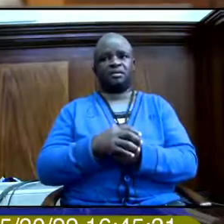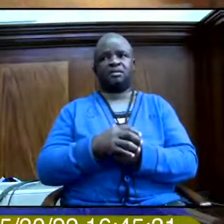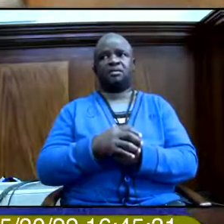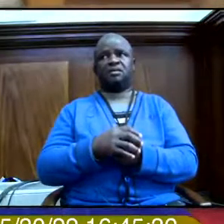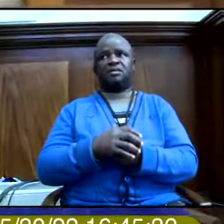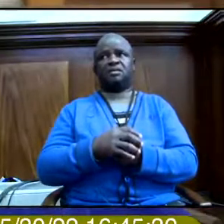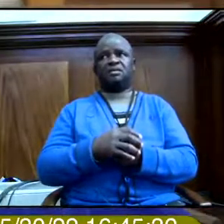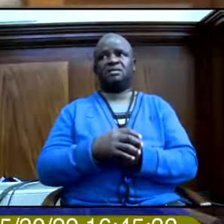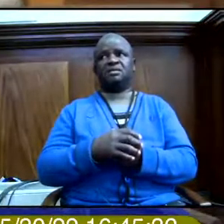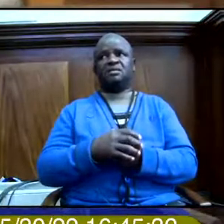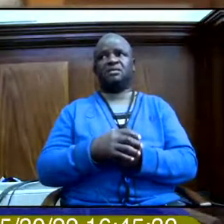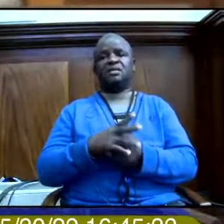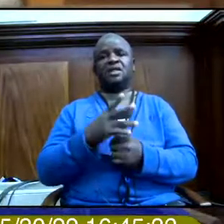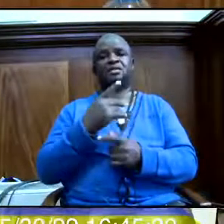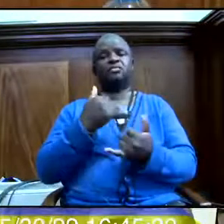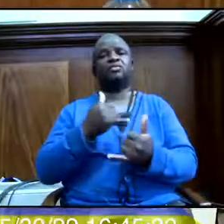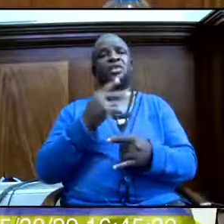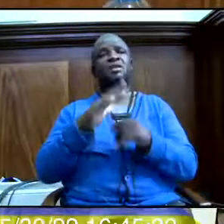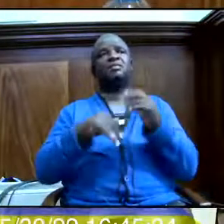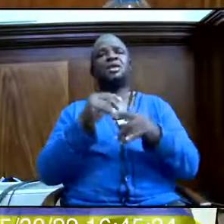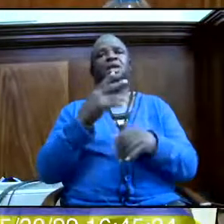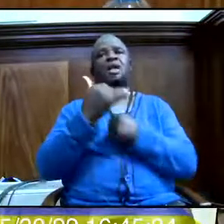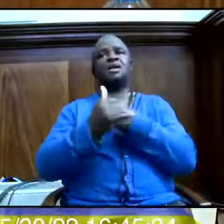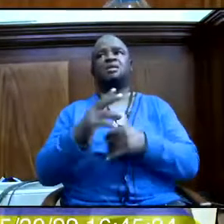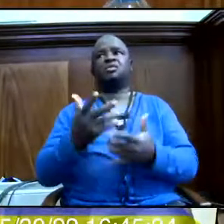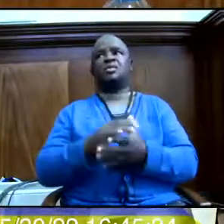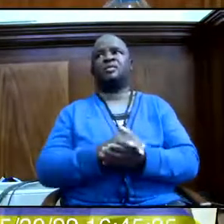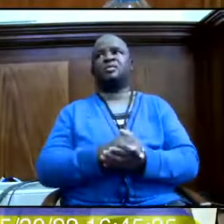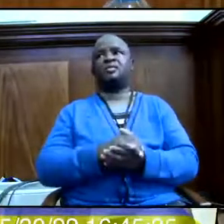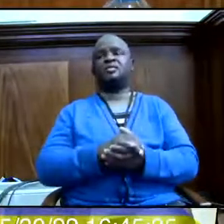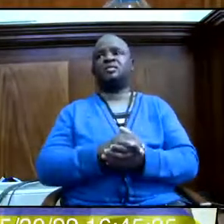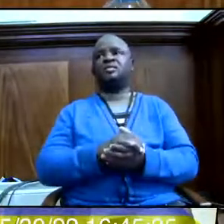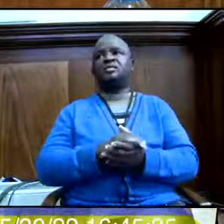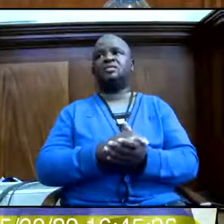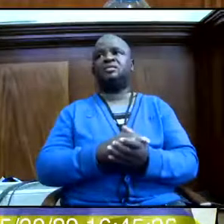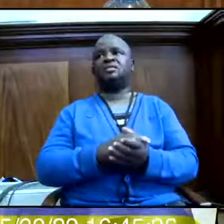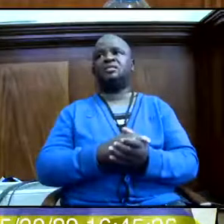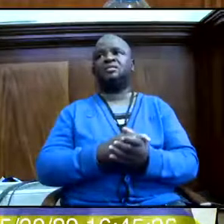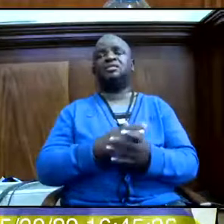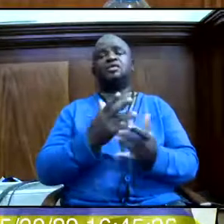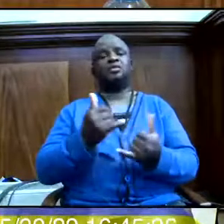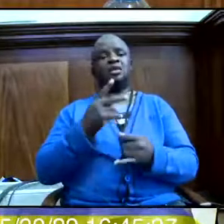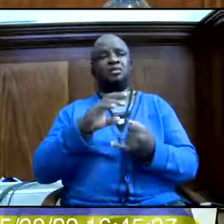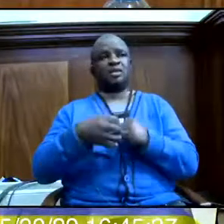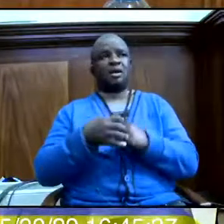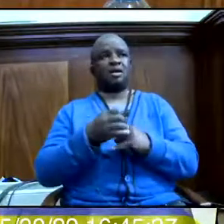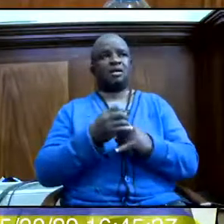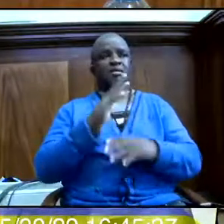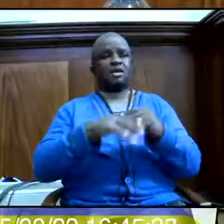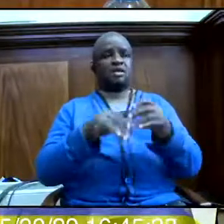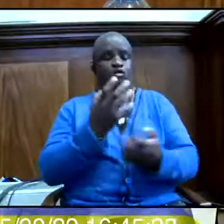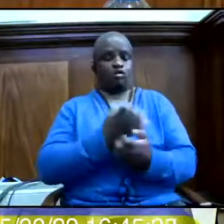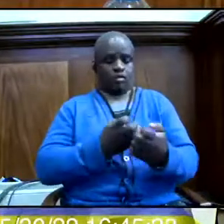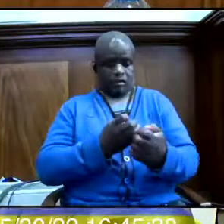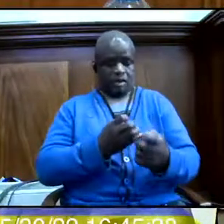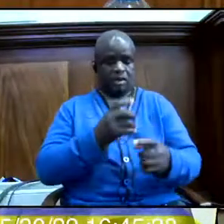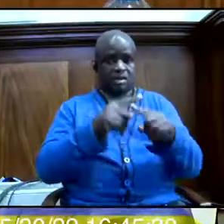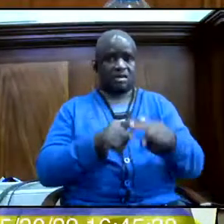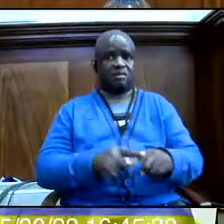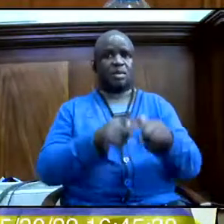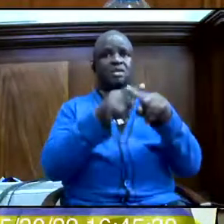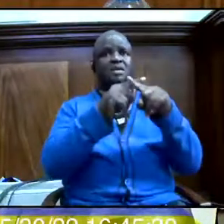what kind of estate are we building we need to build an economy that is based on